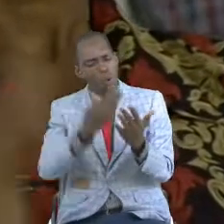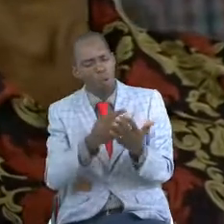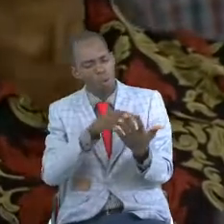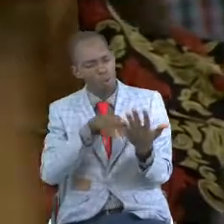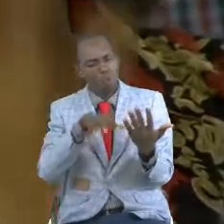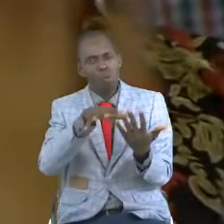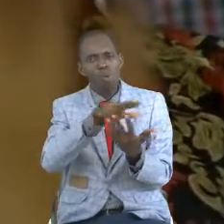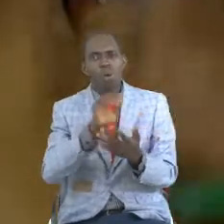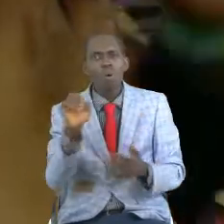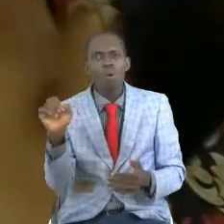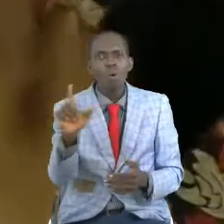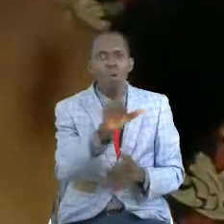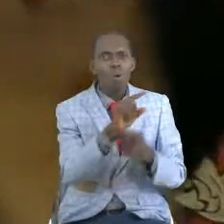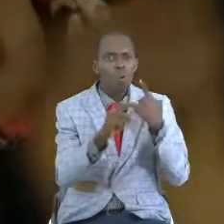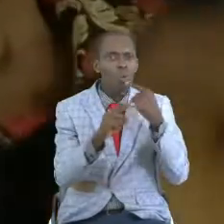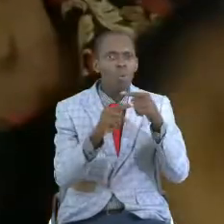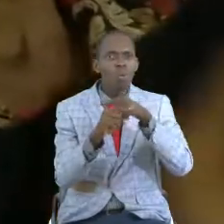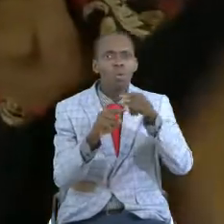Tell me.